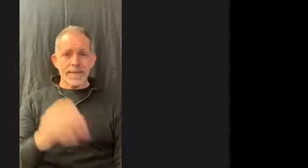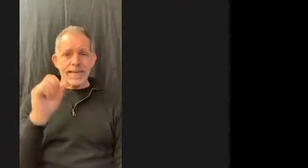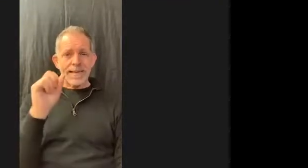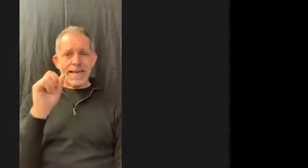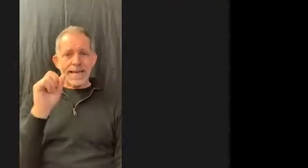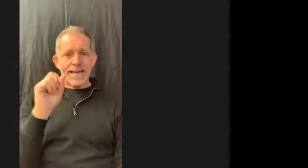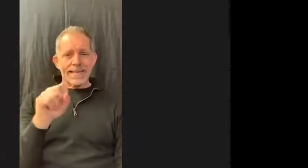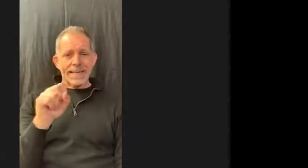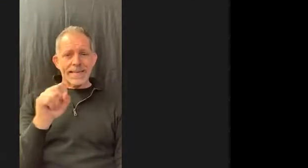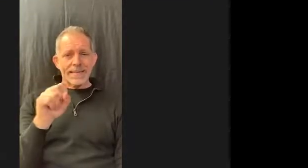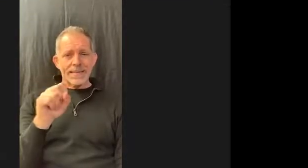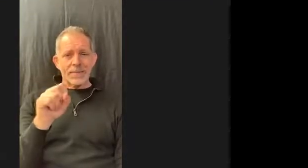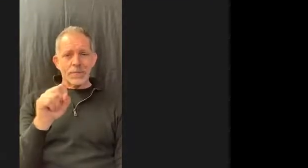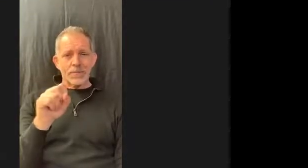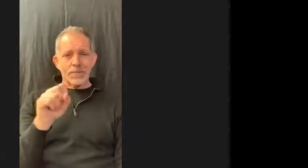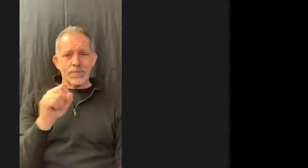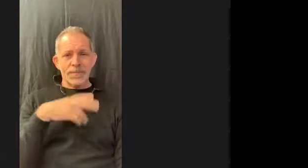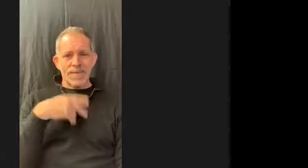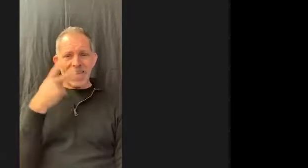Well, certainly